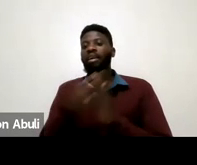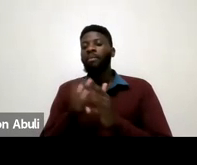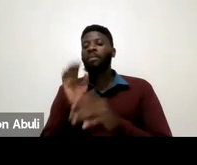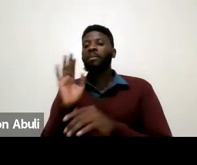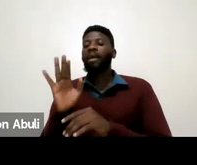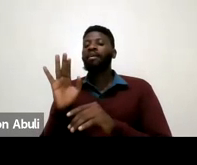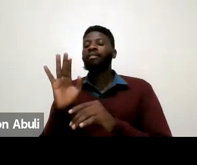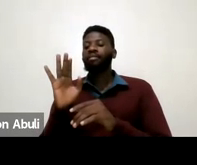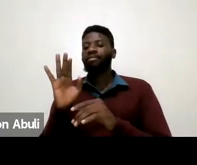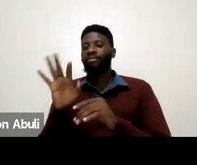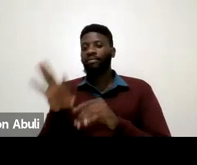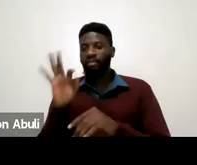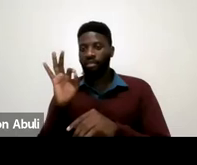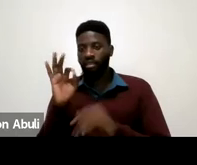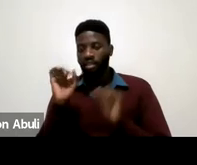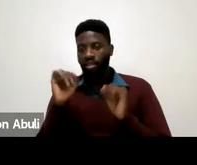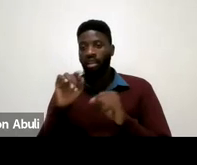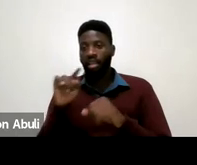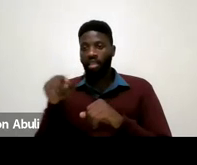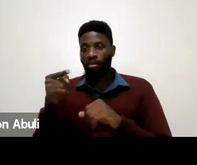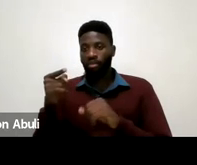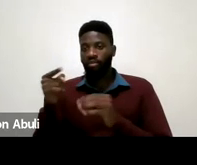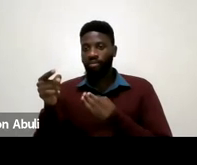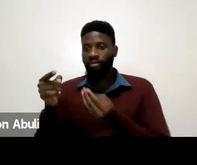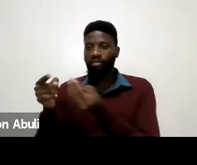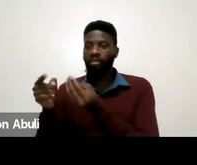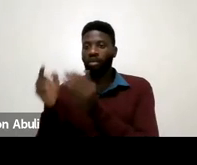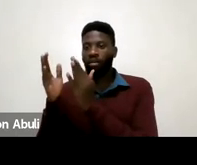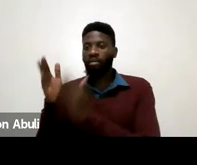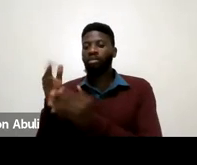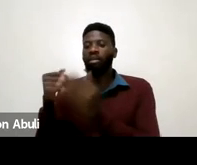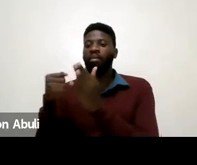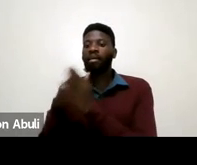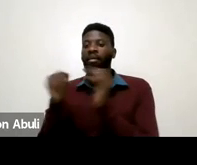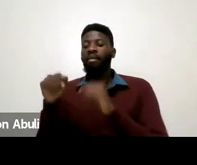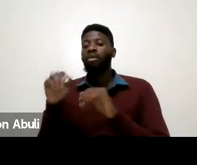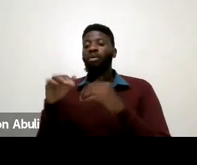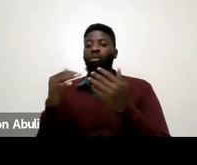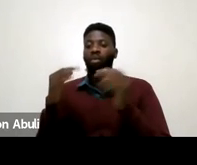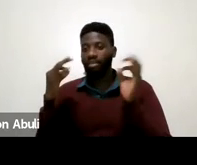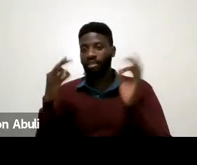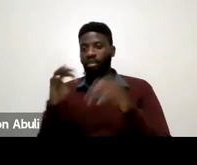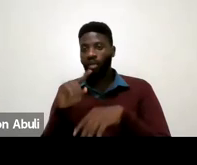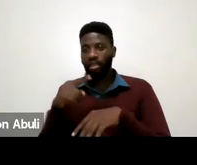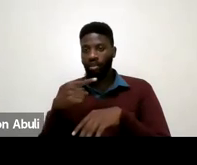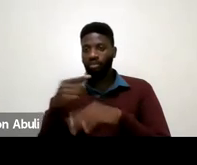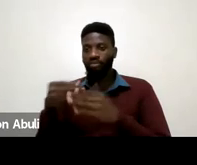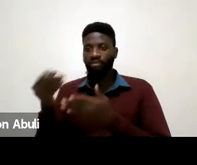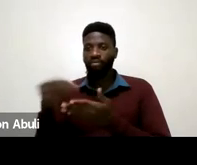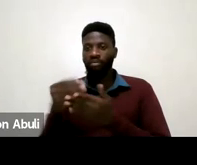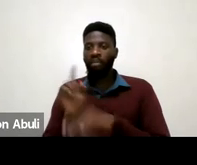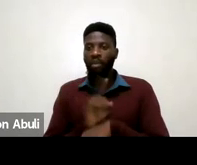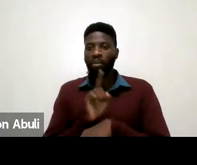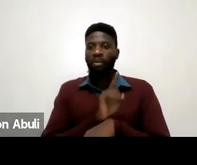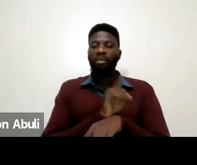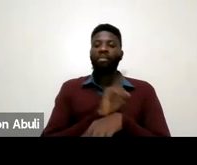have 1,000 shillings and you give it to one person and you can impact them. You can also decide to have the 1,000 and you give a bob to 1,000